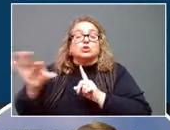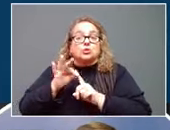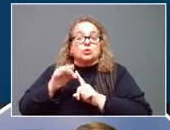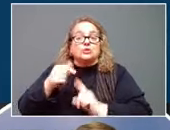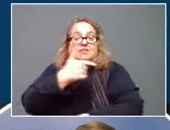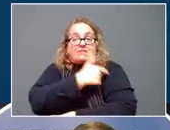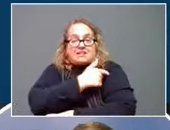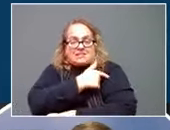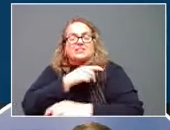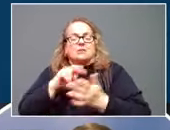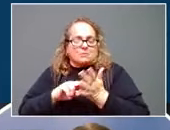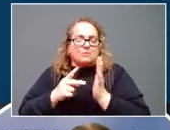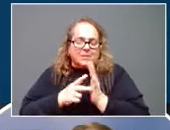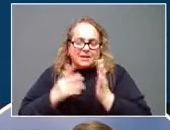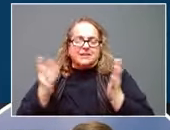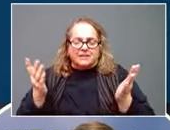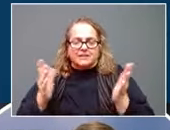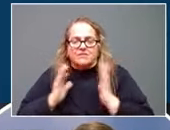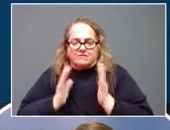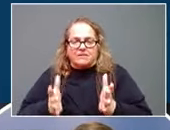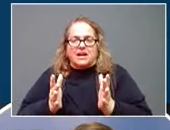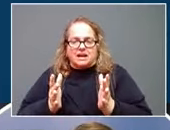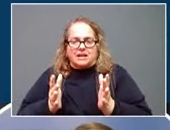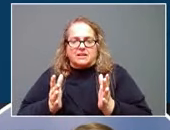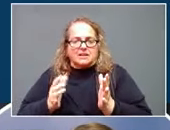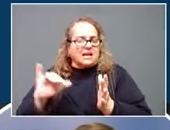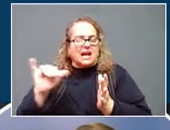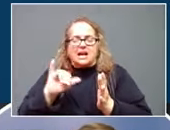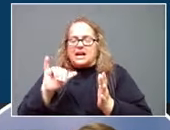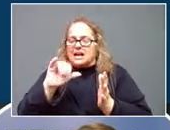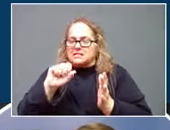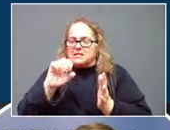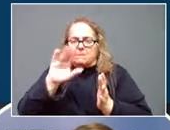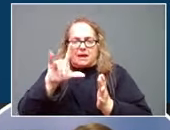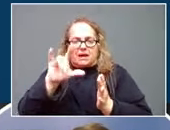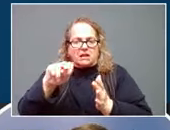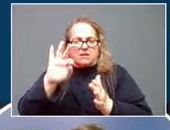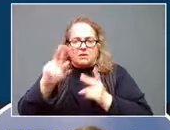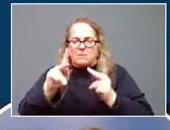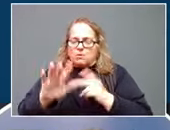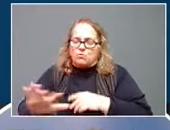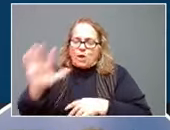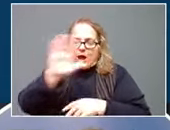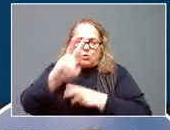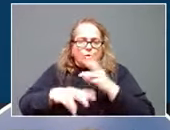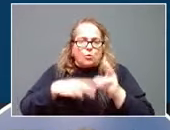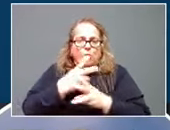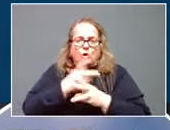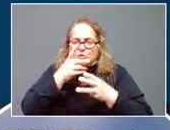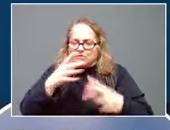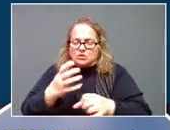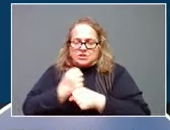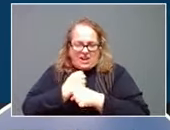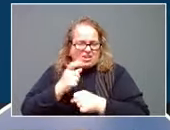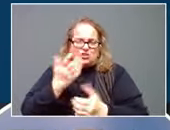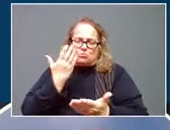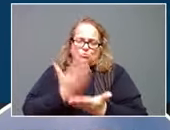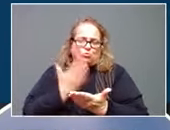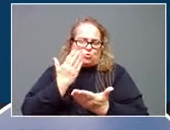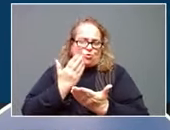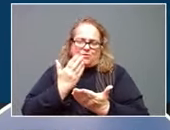fine, as are billions of people around the world. This ought to be sufficient proof for everybody else to jump on board